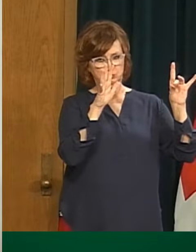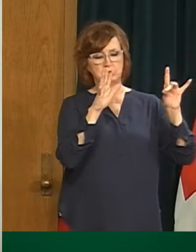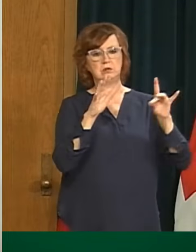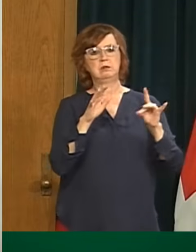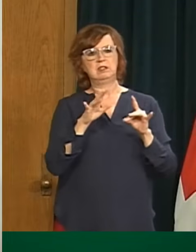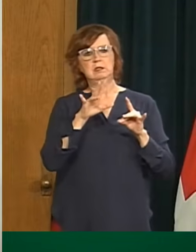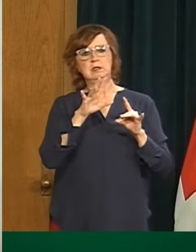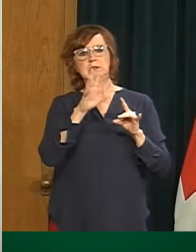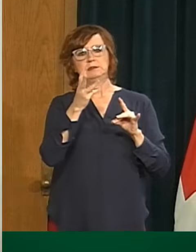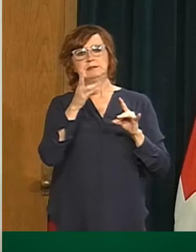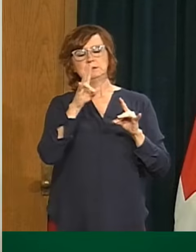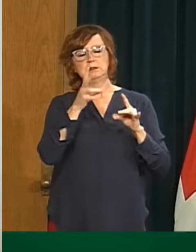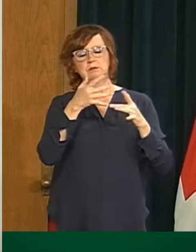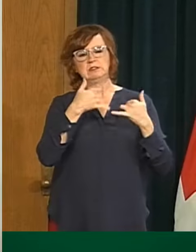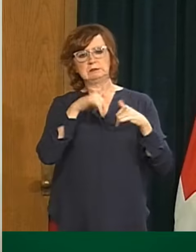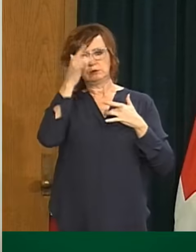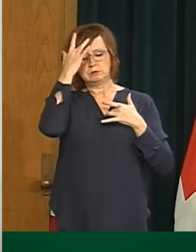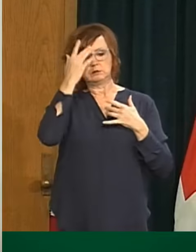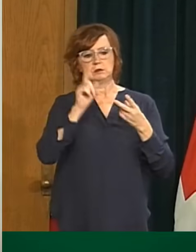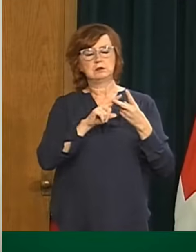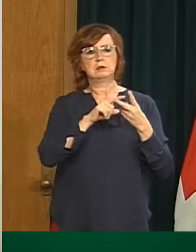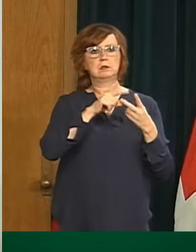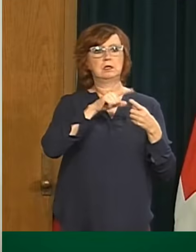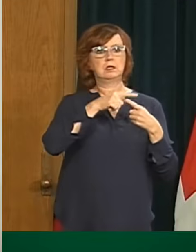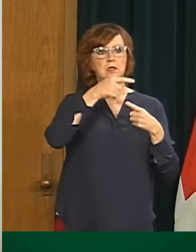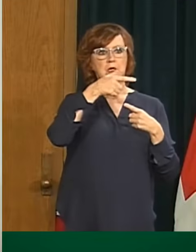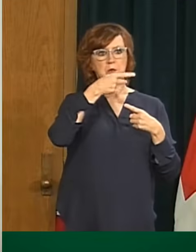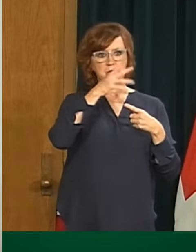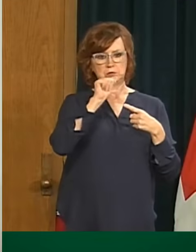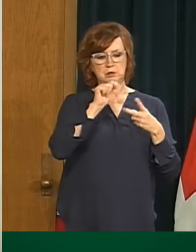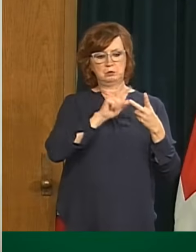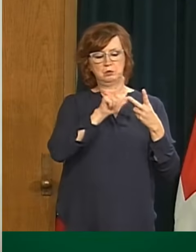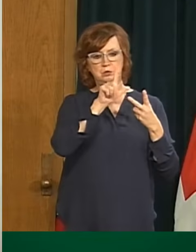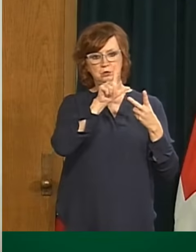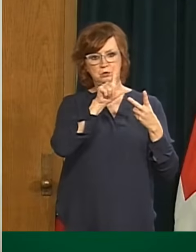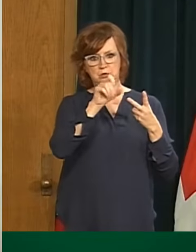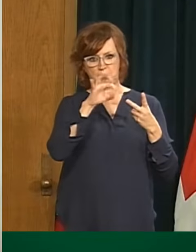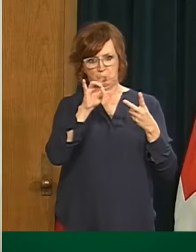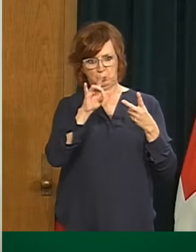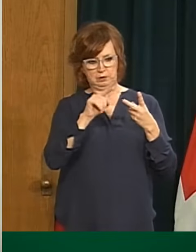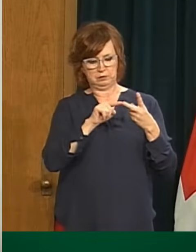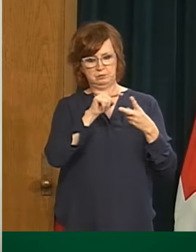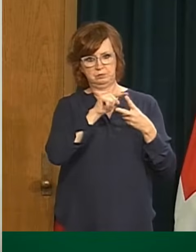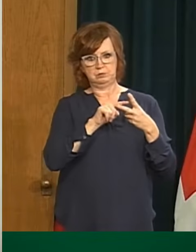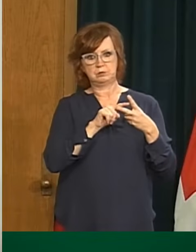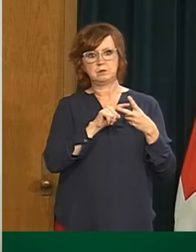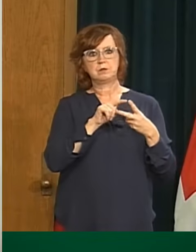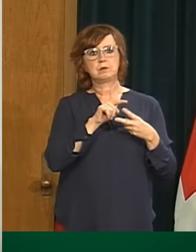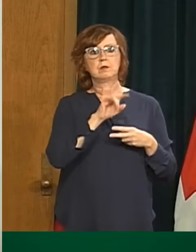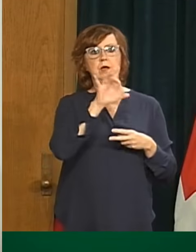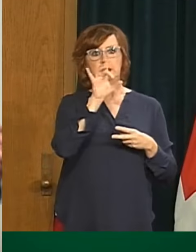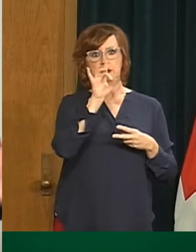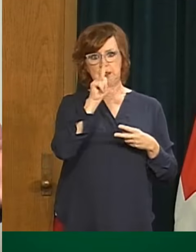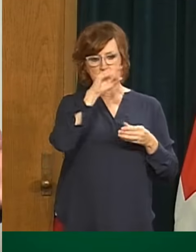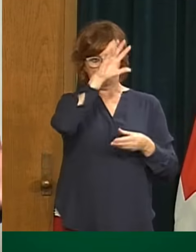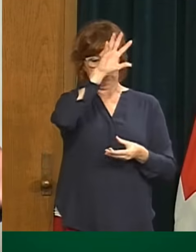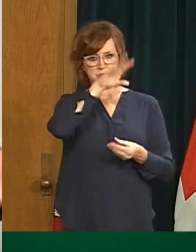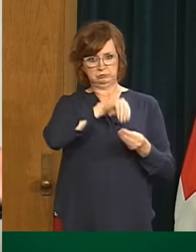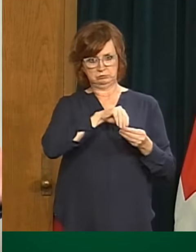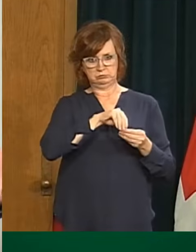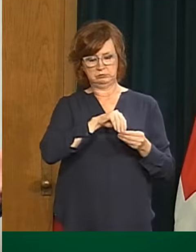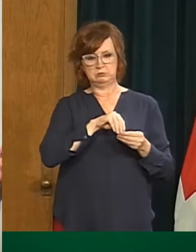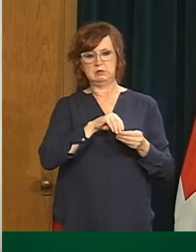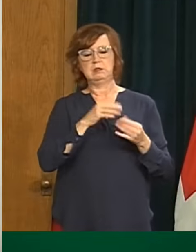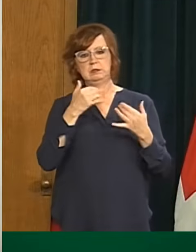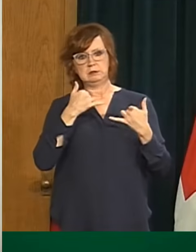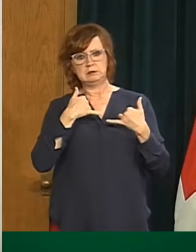In the north itself, which is PA, Lloydminster area, again, 81 cases, and some of them were due to a mass